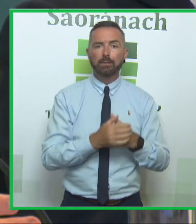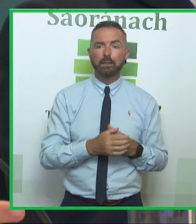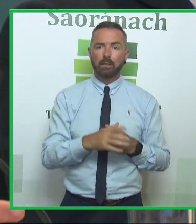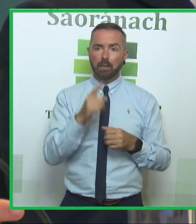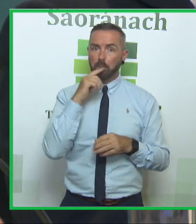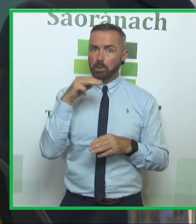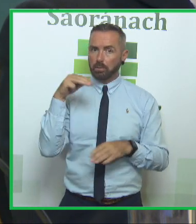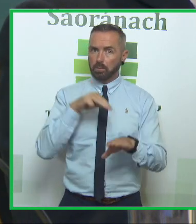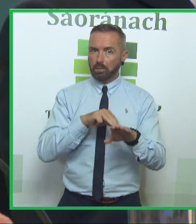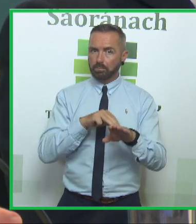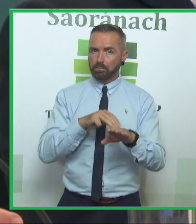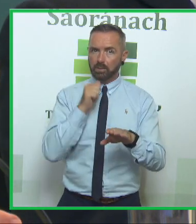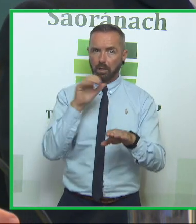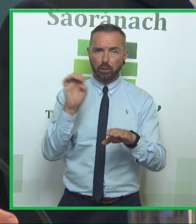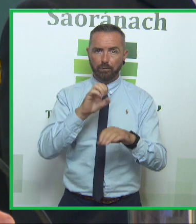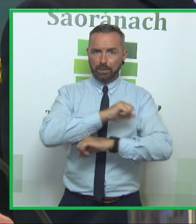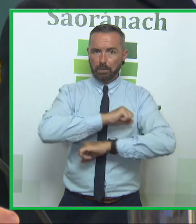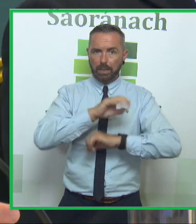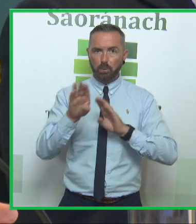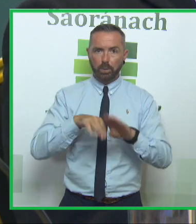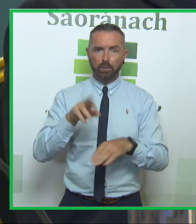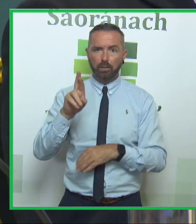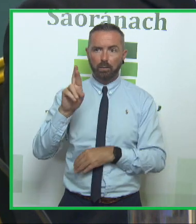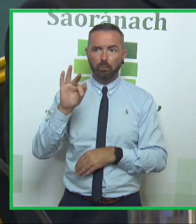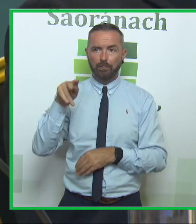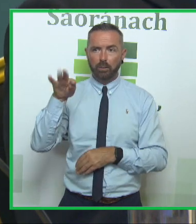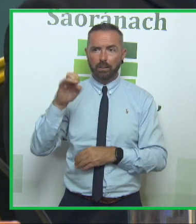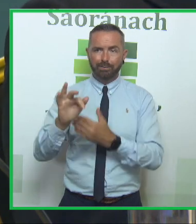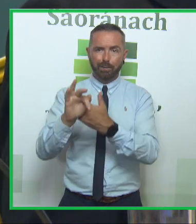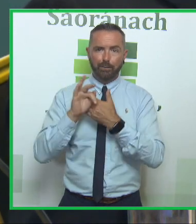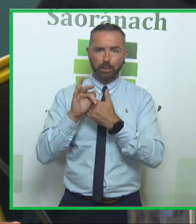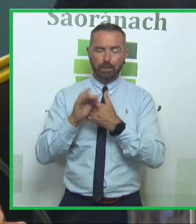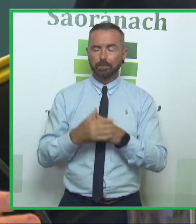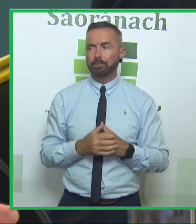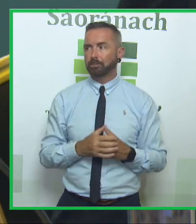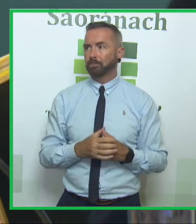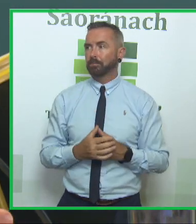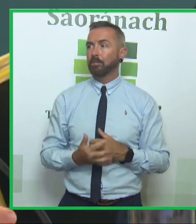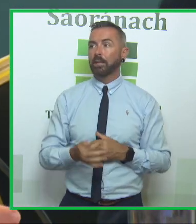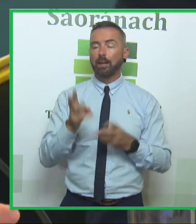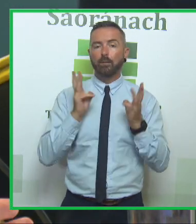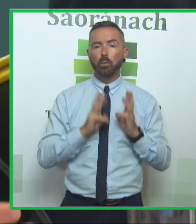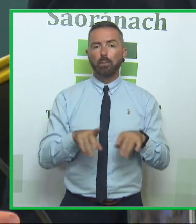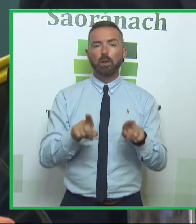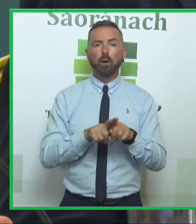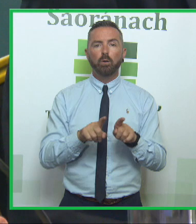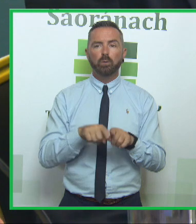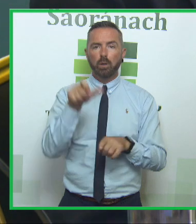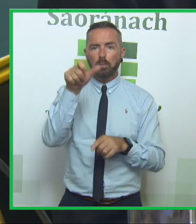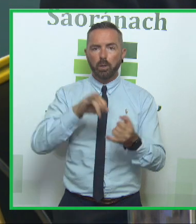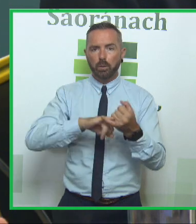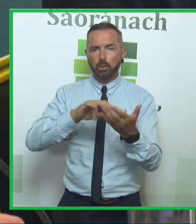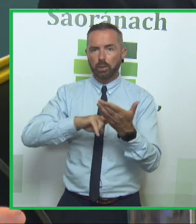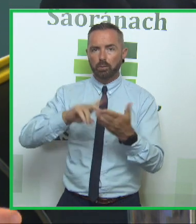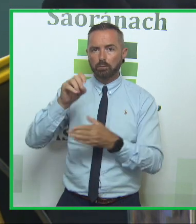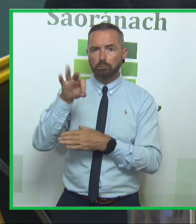is that there aren't always spaces in refuges, and then if a woman is known to be a person who uses